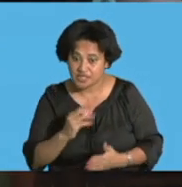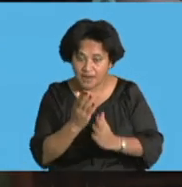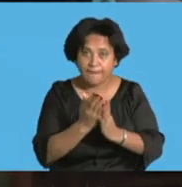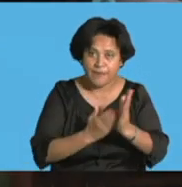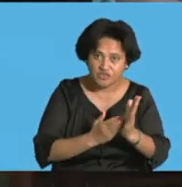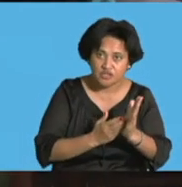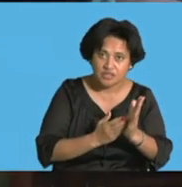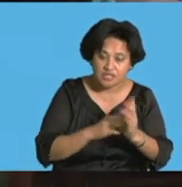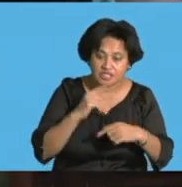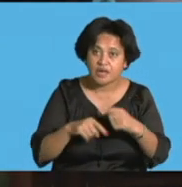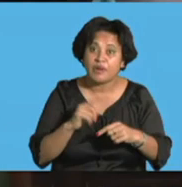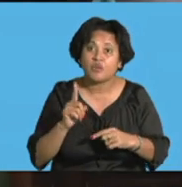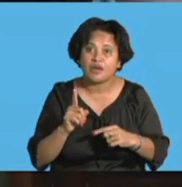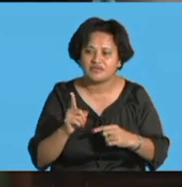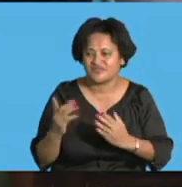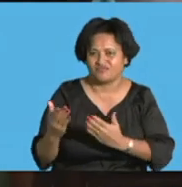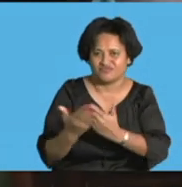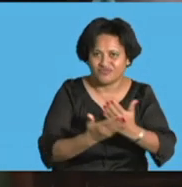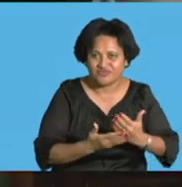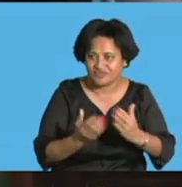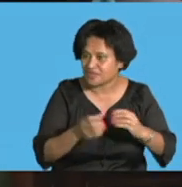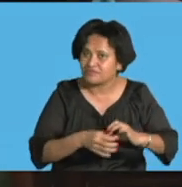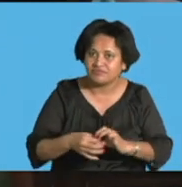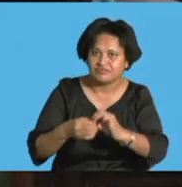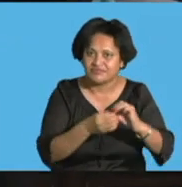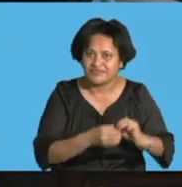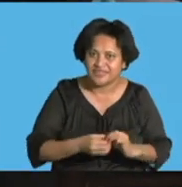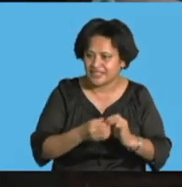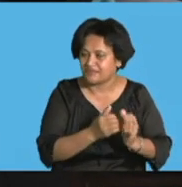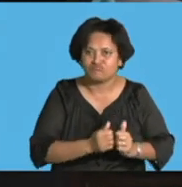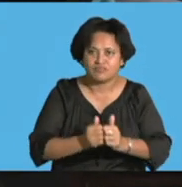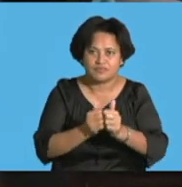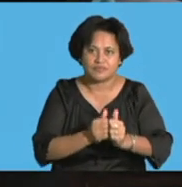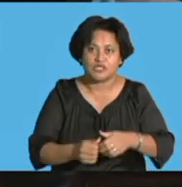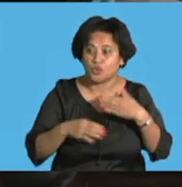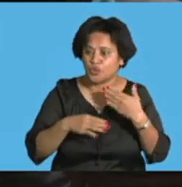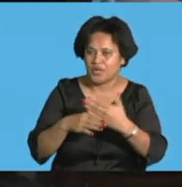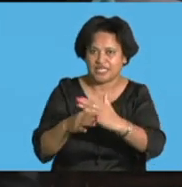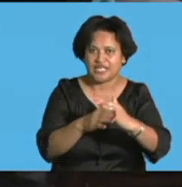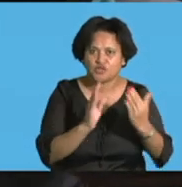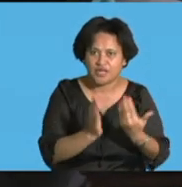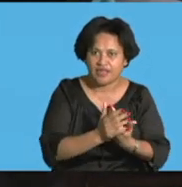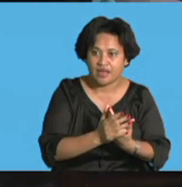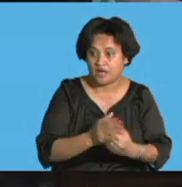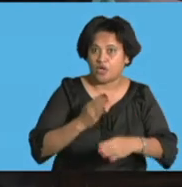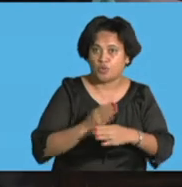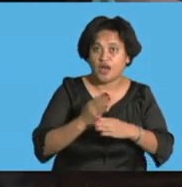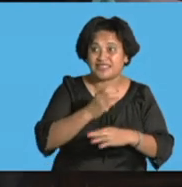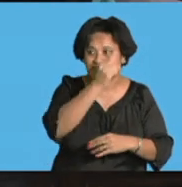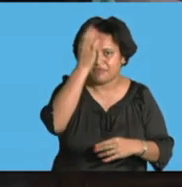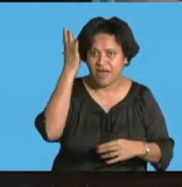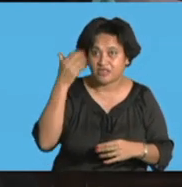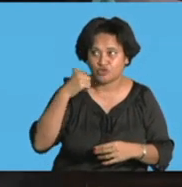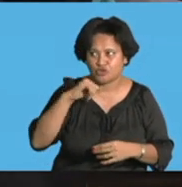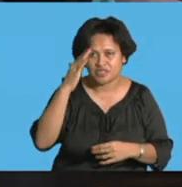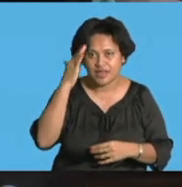is about collaboration and working smarter to perform better and more with less. This budget defines